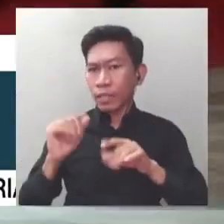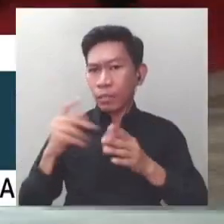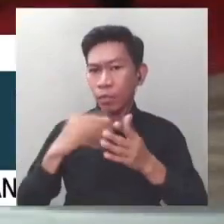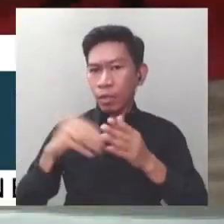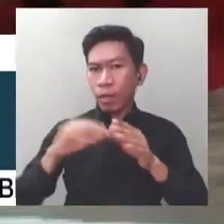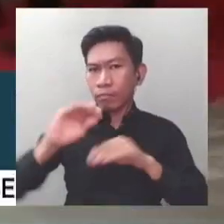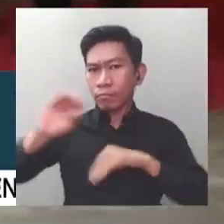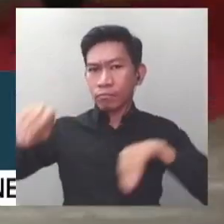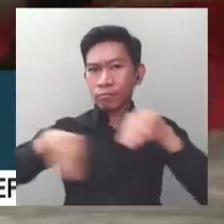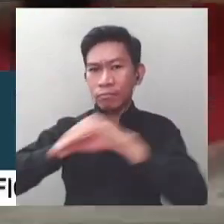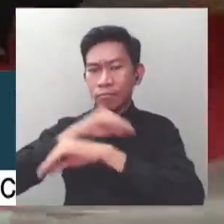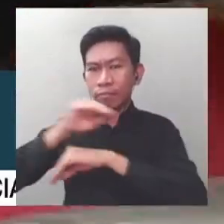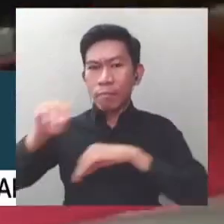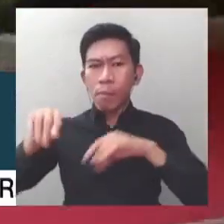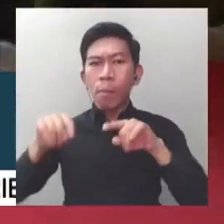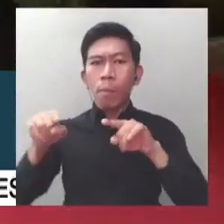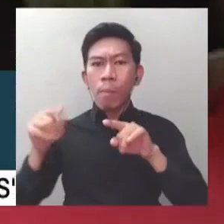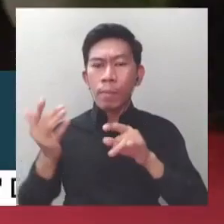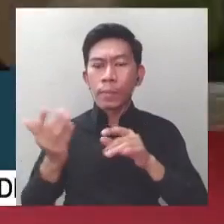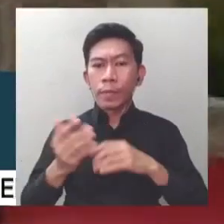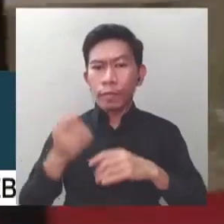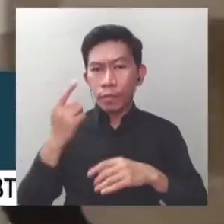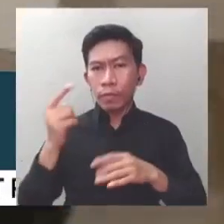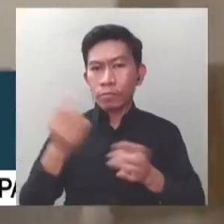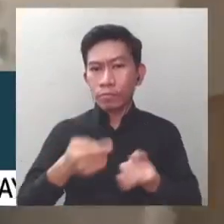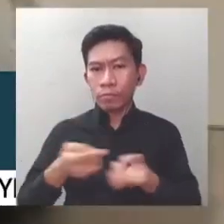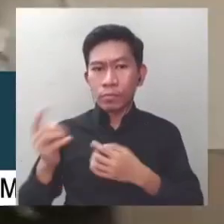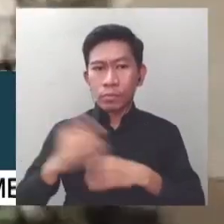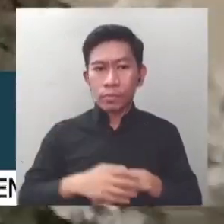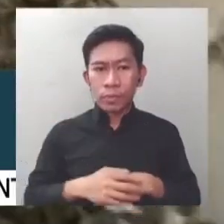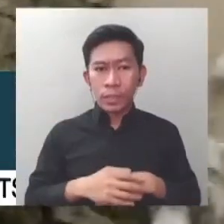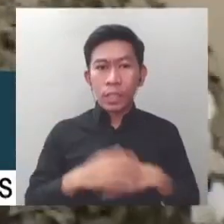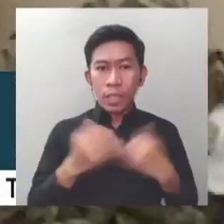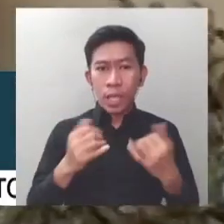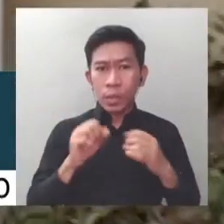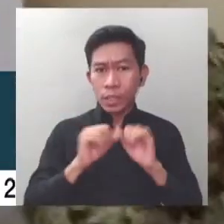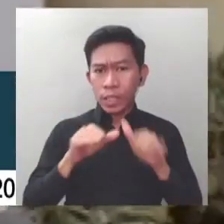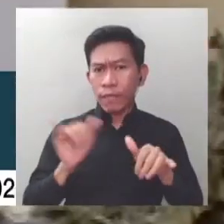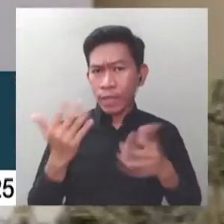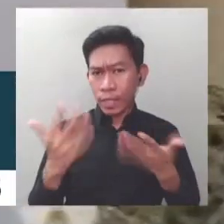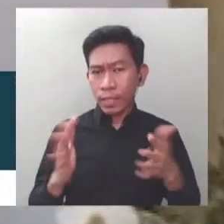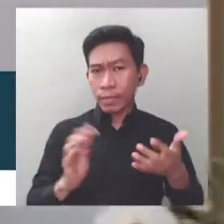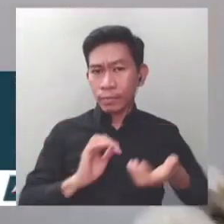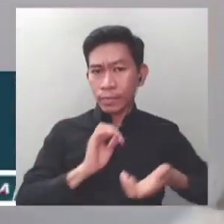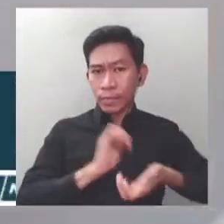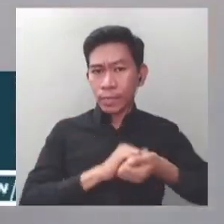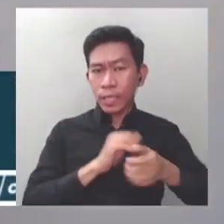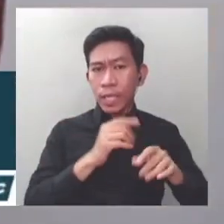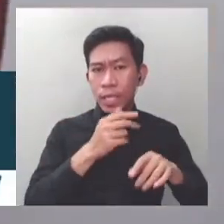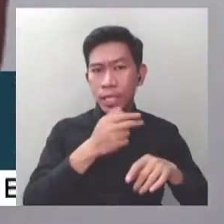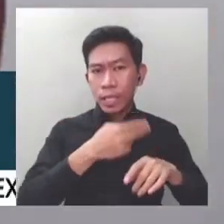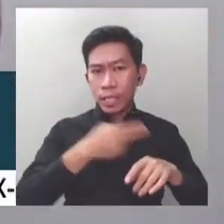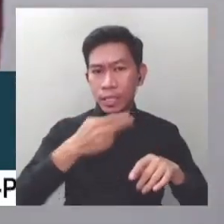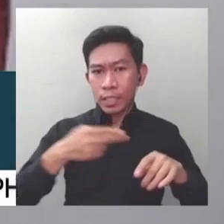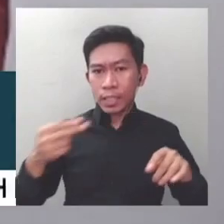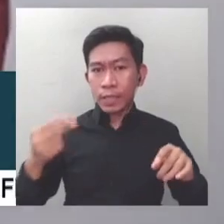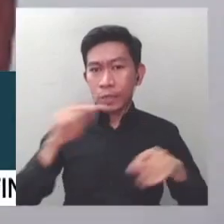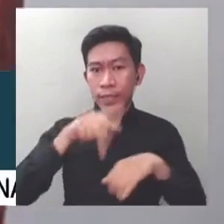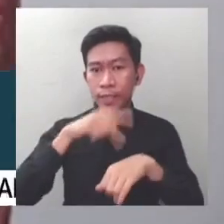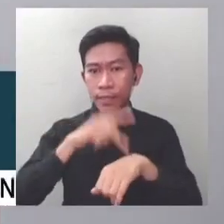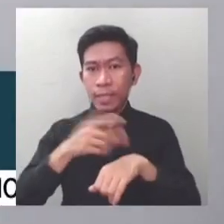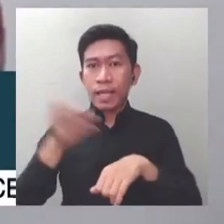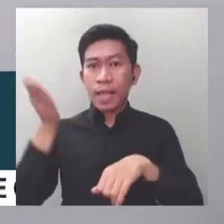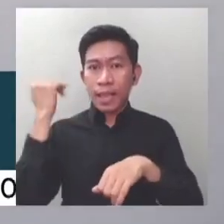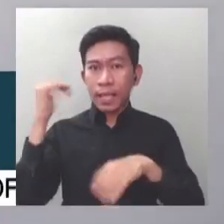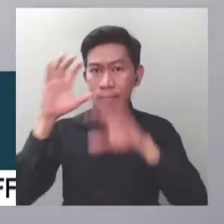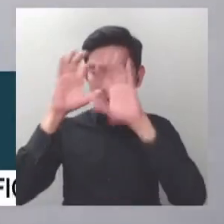Barcelon said a similar system was already set up between the Philippines and Indonesia during the Duterte administration, but he said